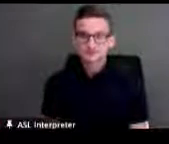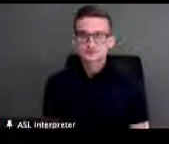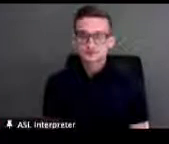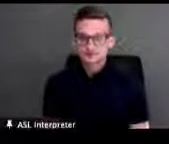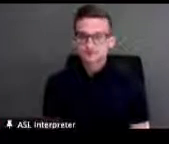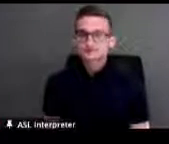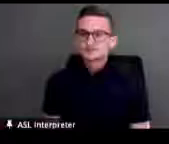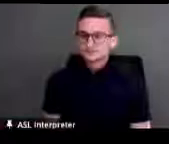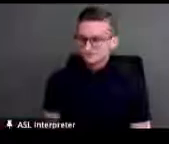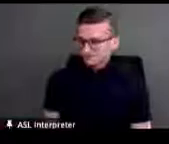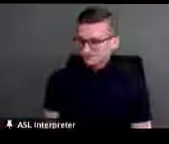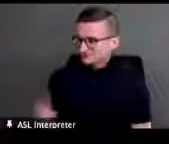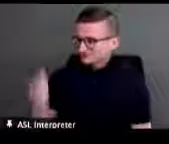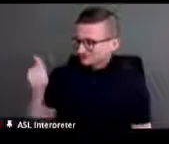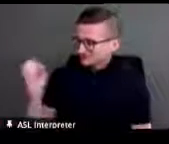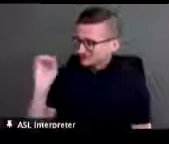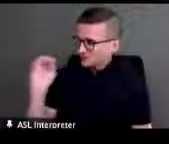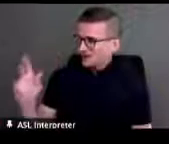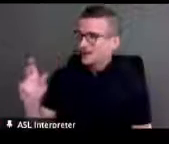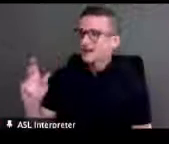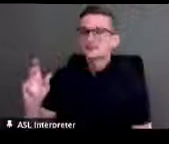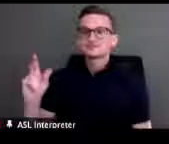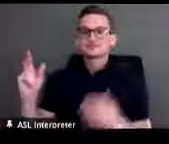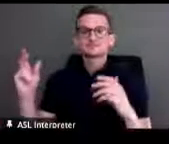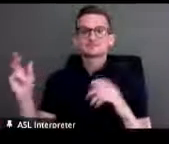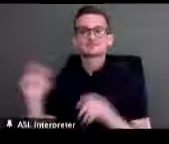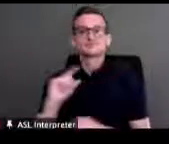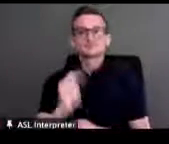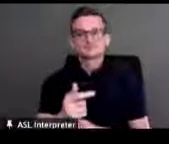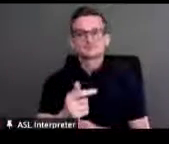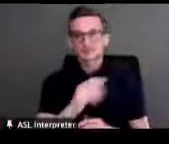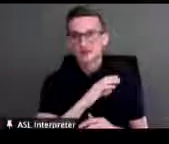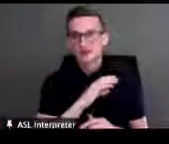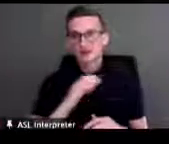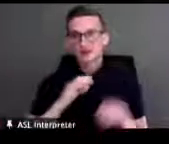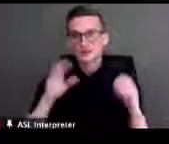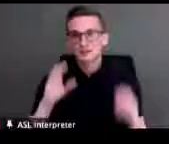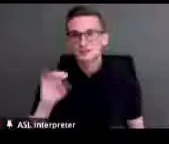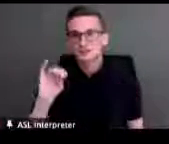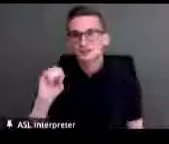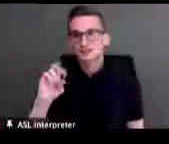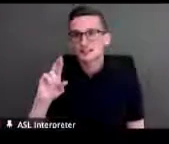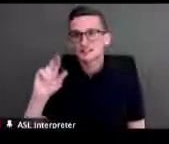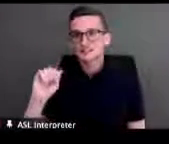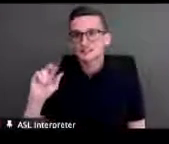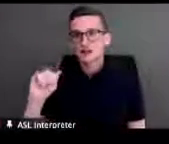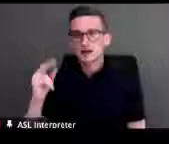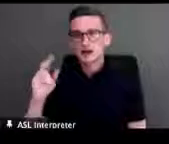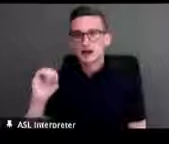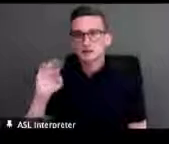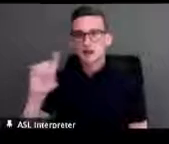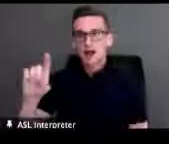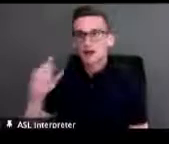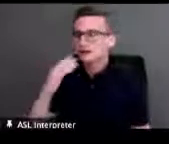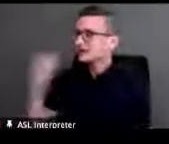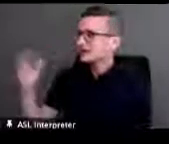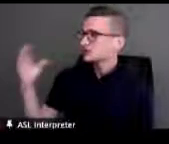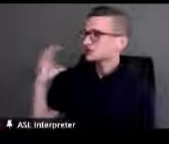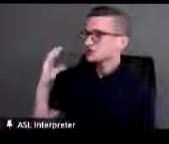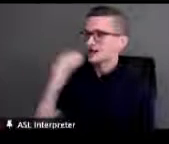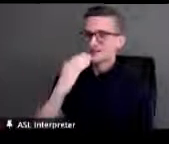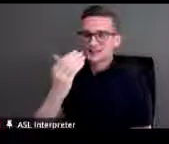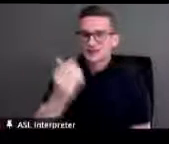All right, let's go to Commissioner Isra Akbun. Thank you, Chair, and thank you everyone for